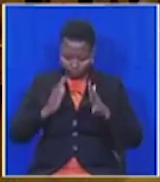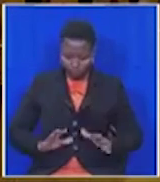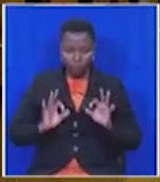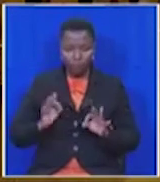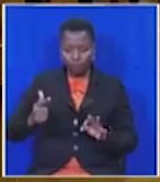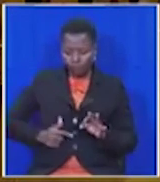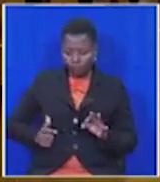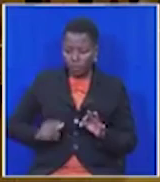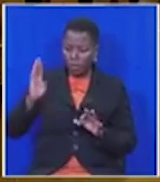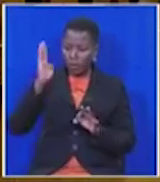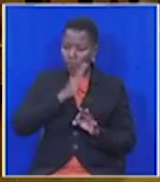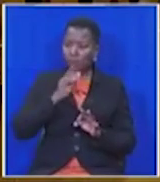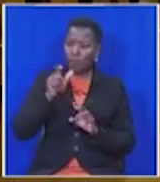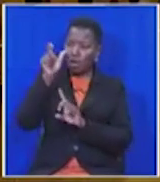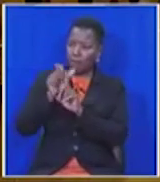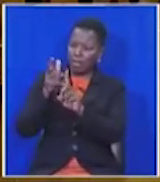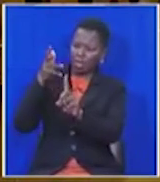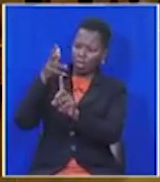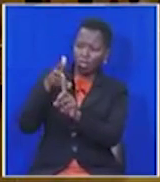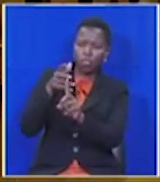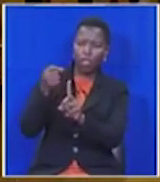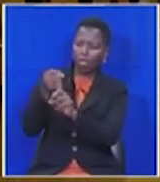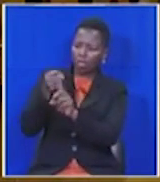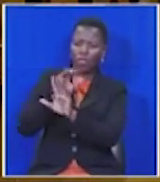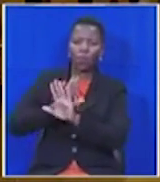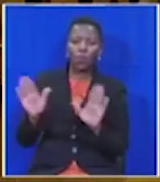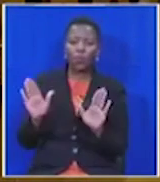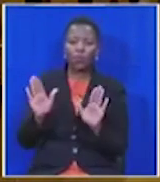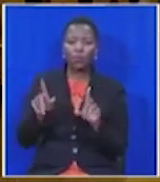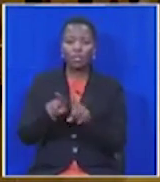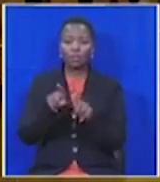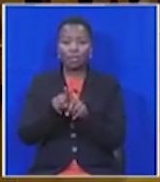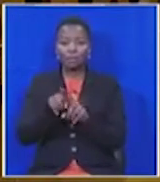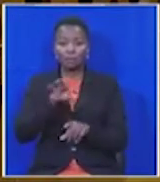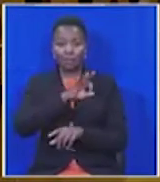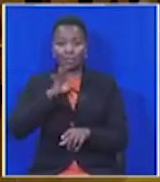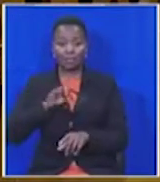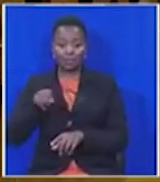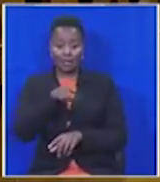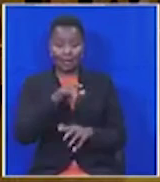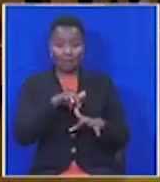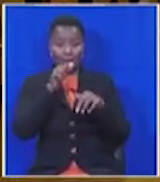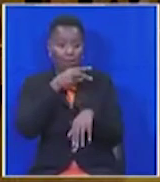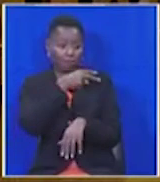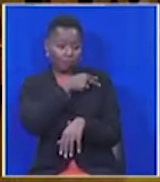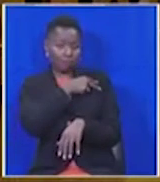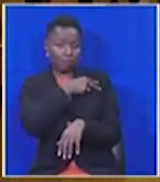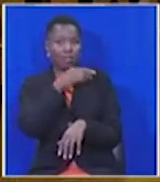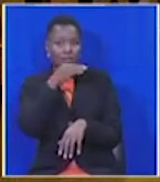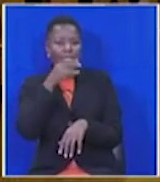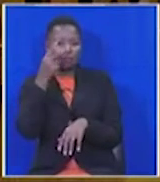unarmed, may not harm anyone that's in Parliament. And also our protection services themselves were infiltrated, as we